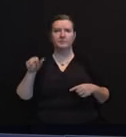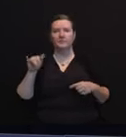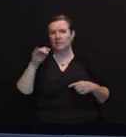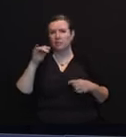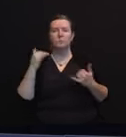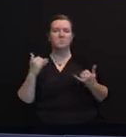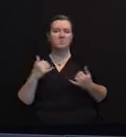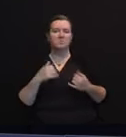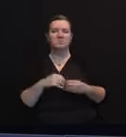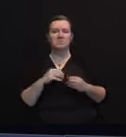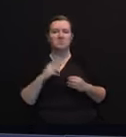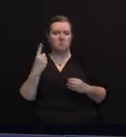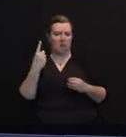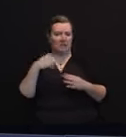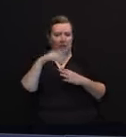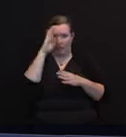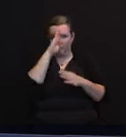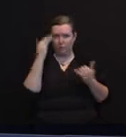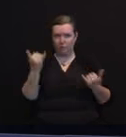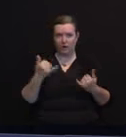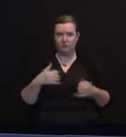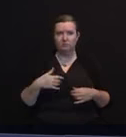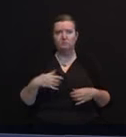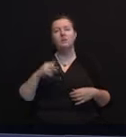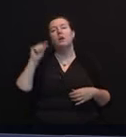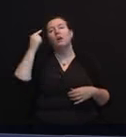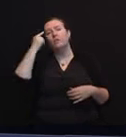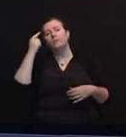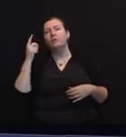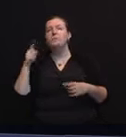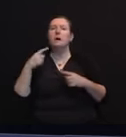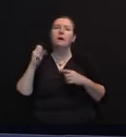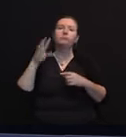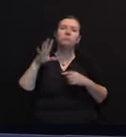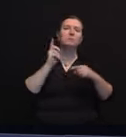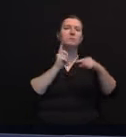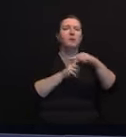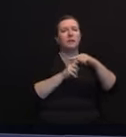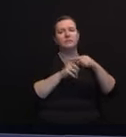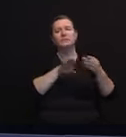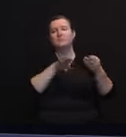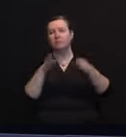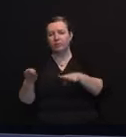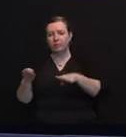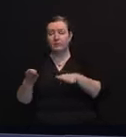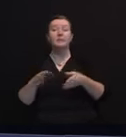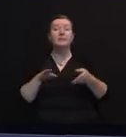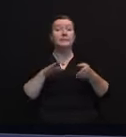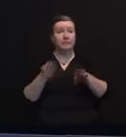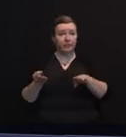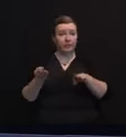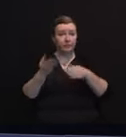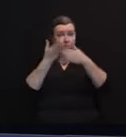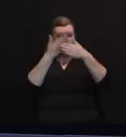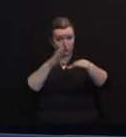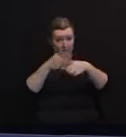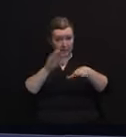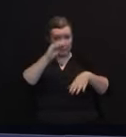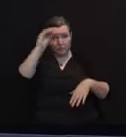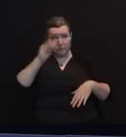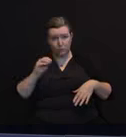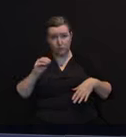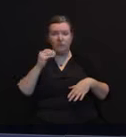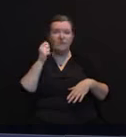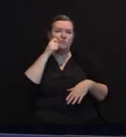The governor reviewed the new cases and deaths reported. In terms of deaths, the breakdown by race and ethnicity stays